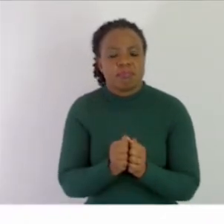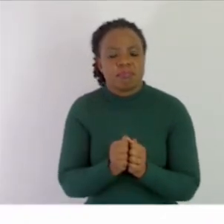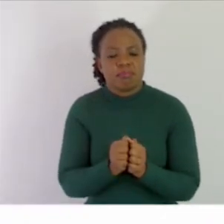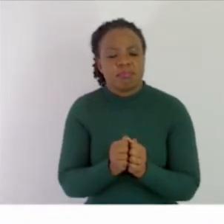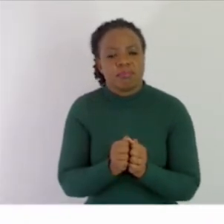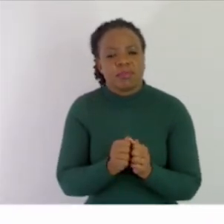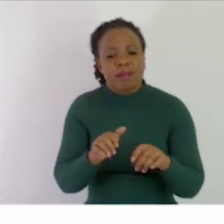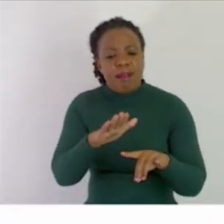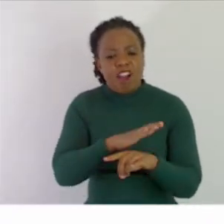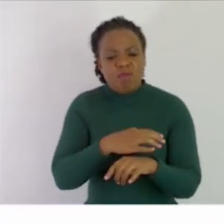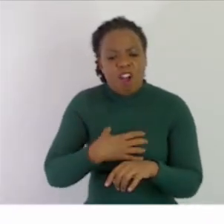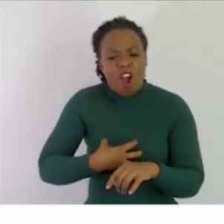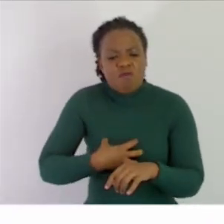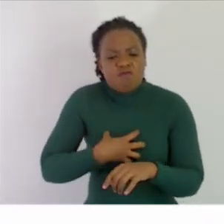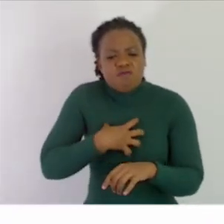were aggressive?